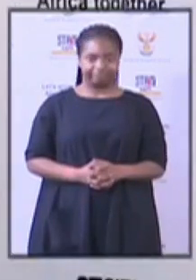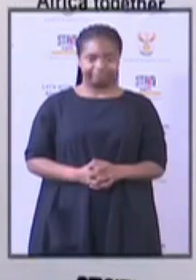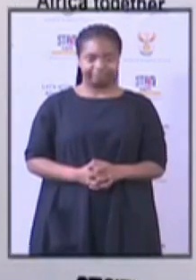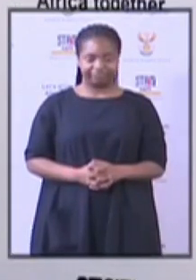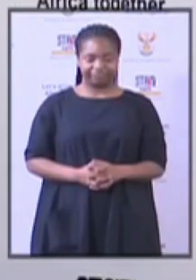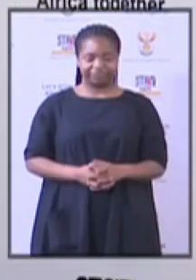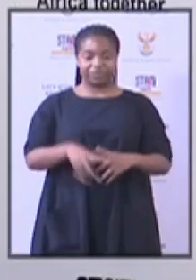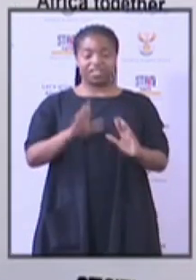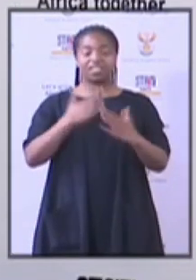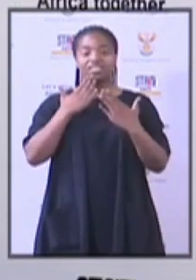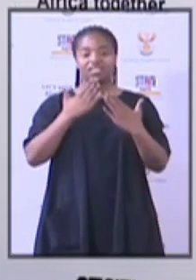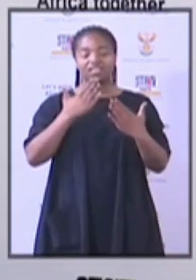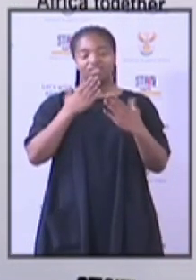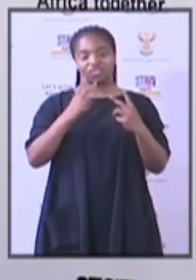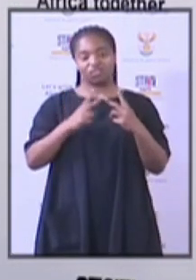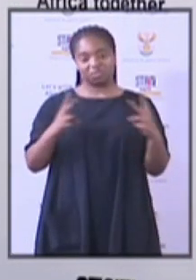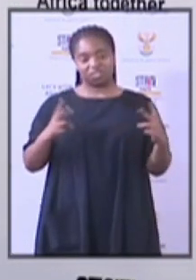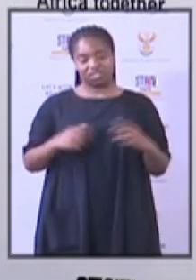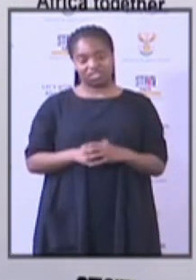Thank you very much,